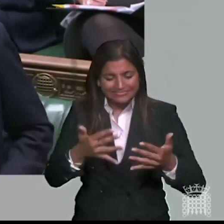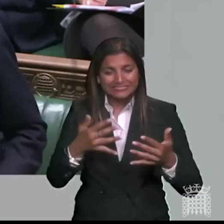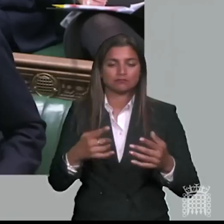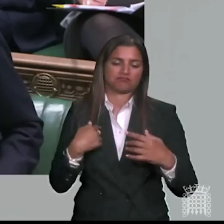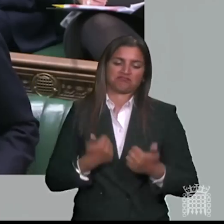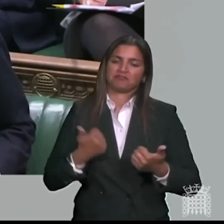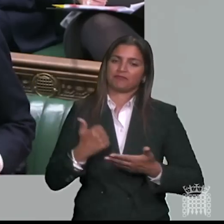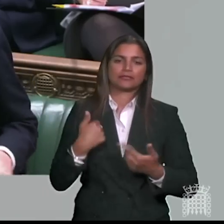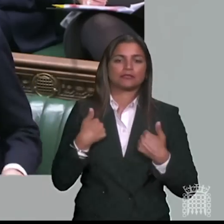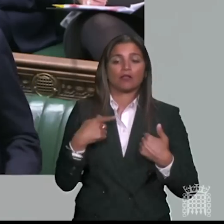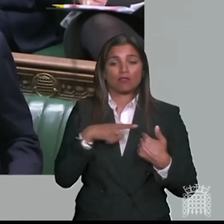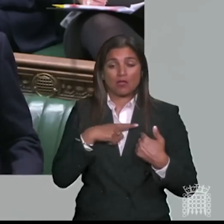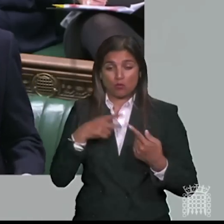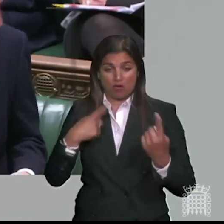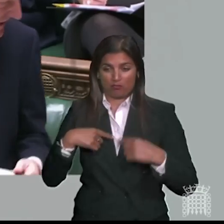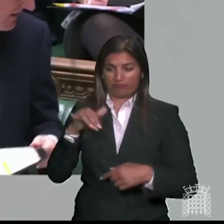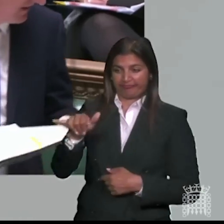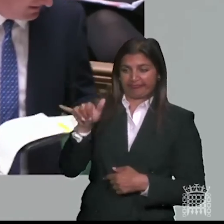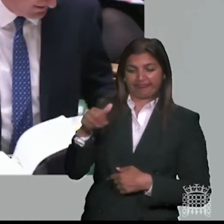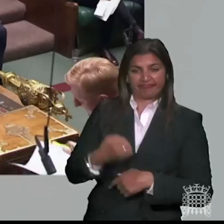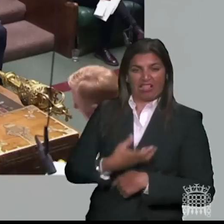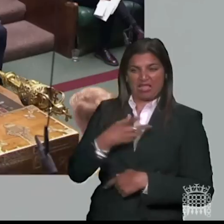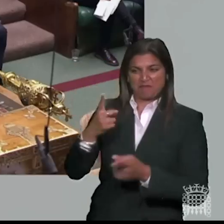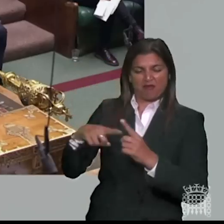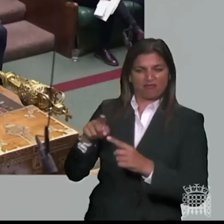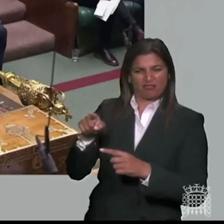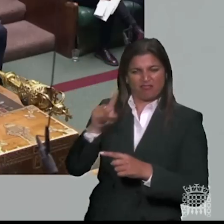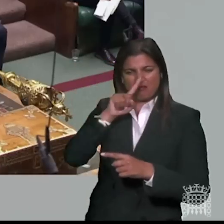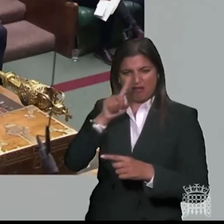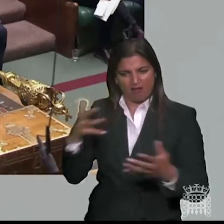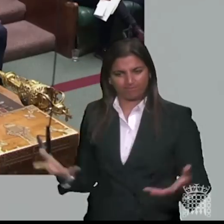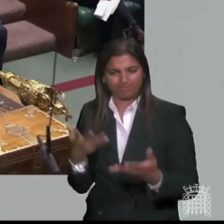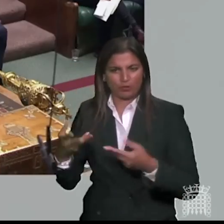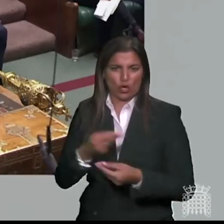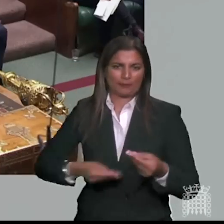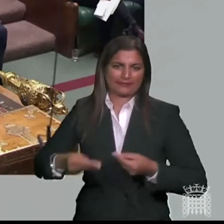opposite to crash the economy again. Angela Rayner.